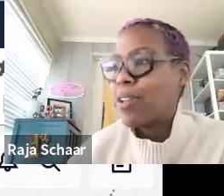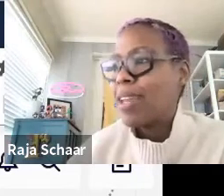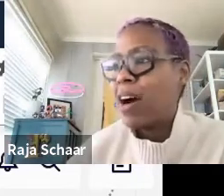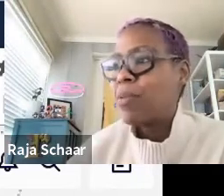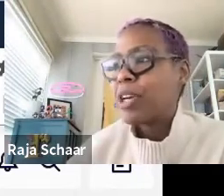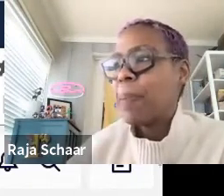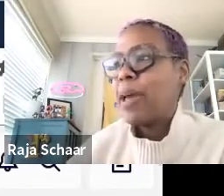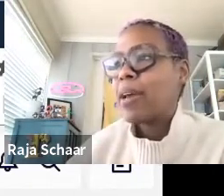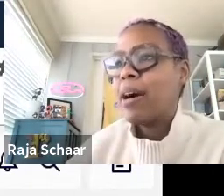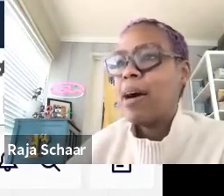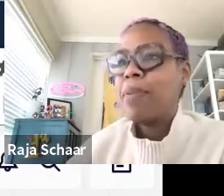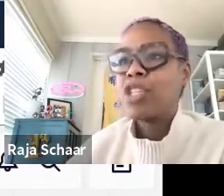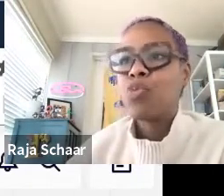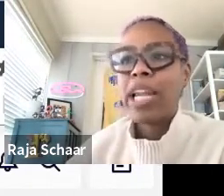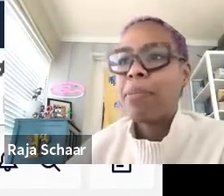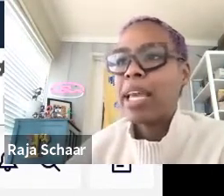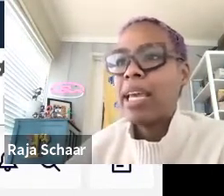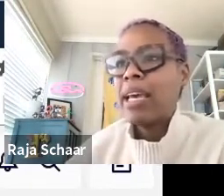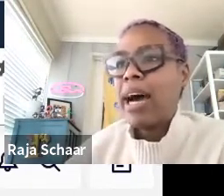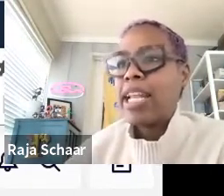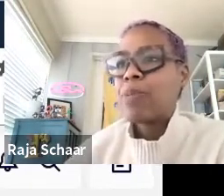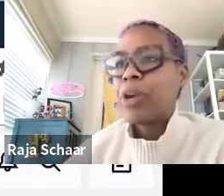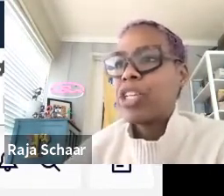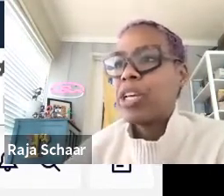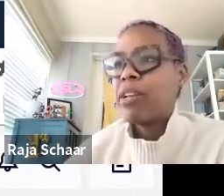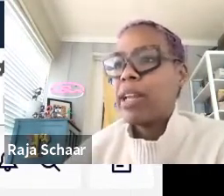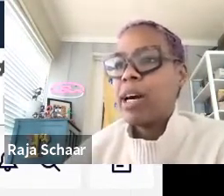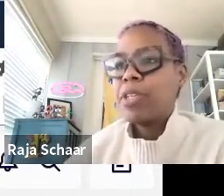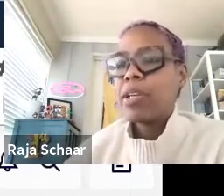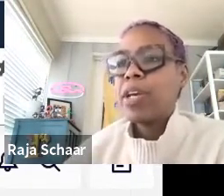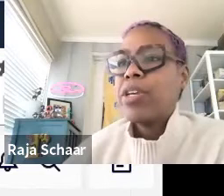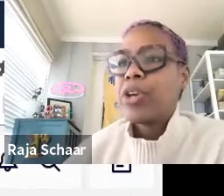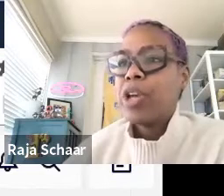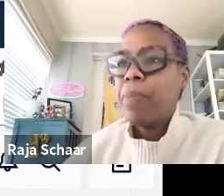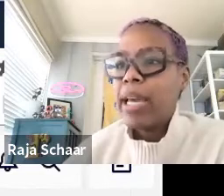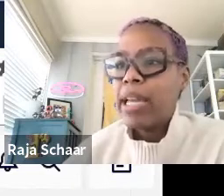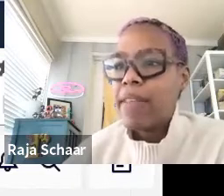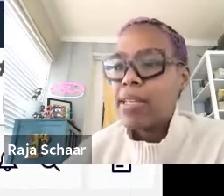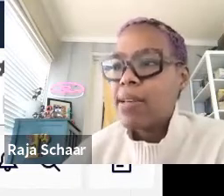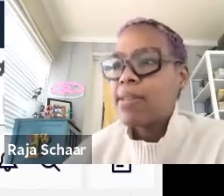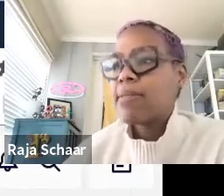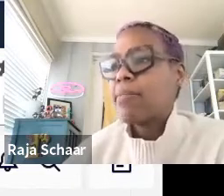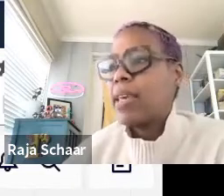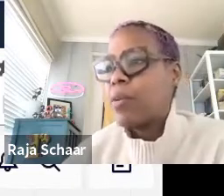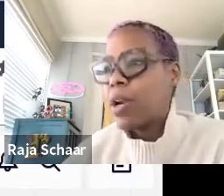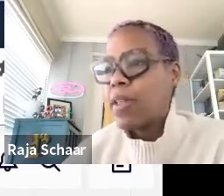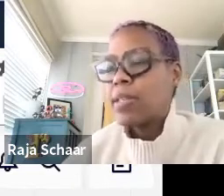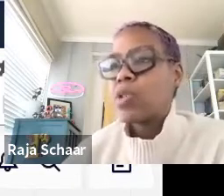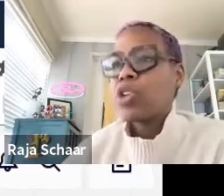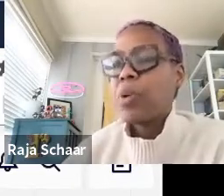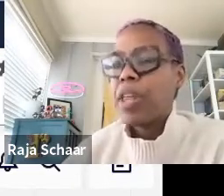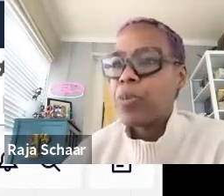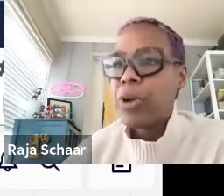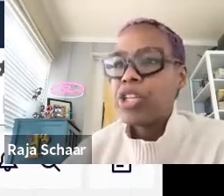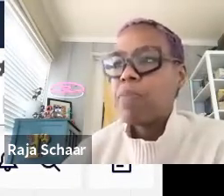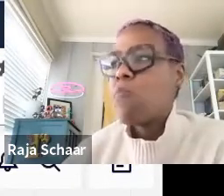So now we're gonna pick just randomly an inspiration and an object. So you can pick any of these things, any one of these things. So let's